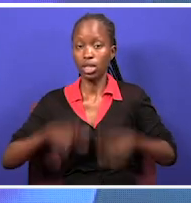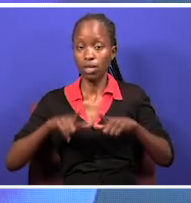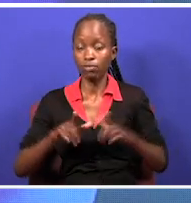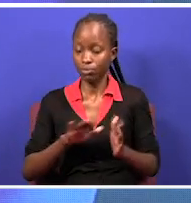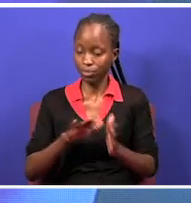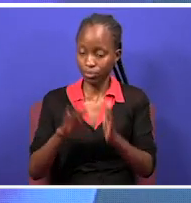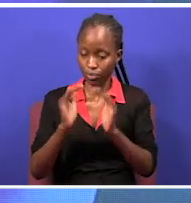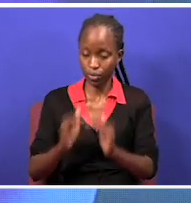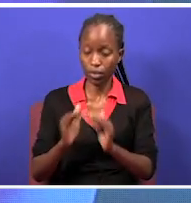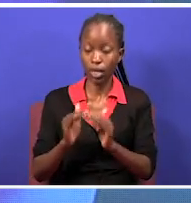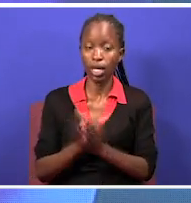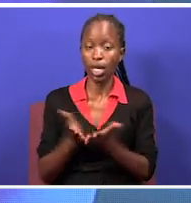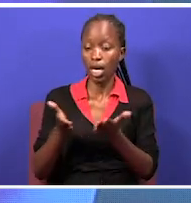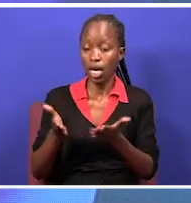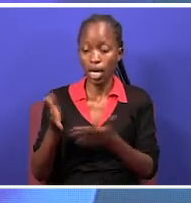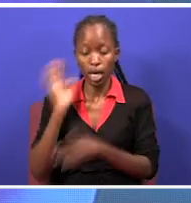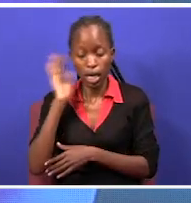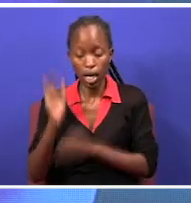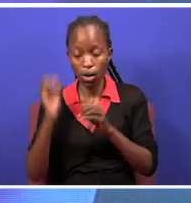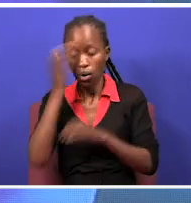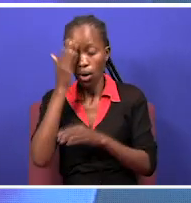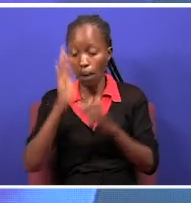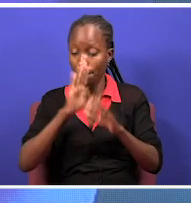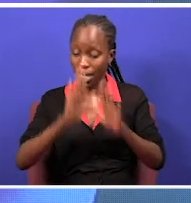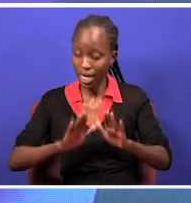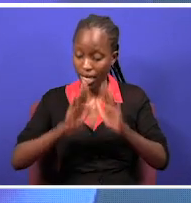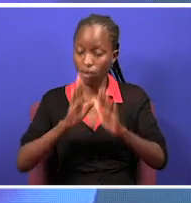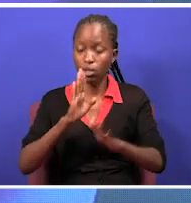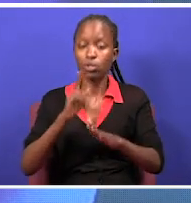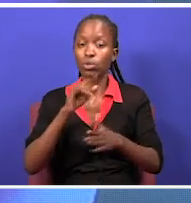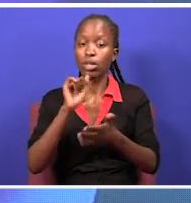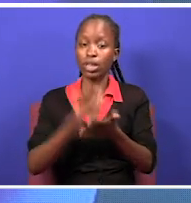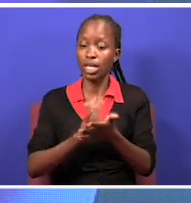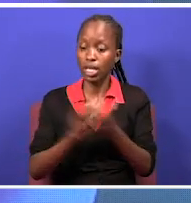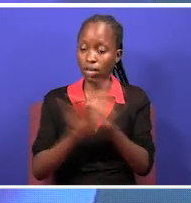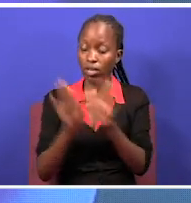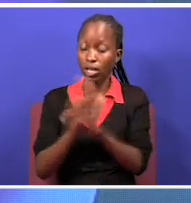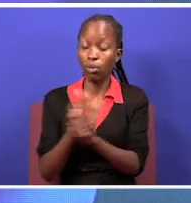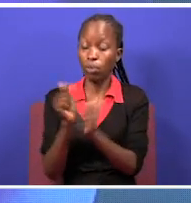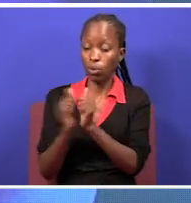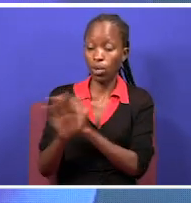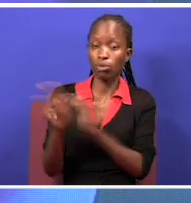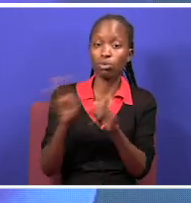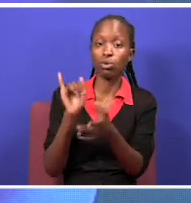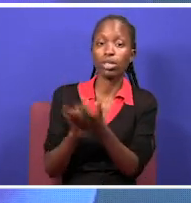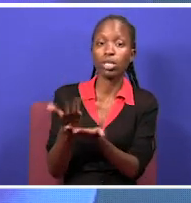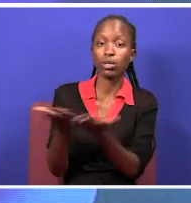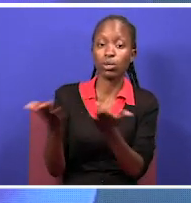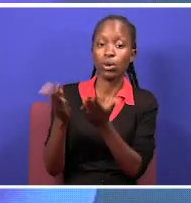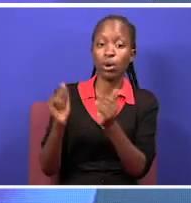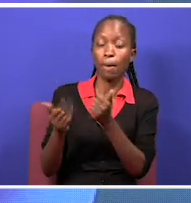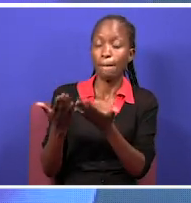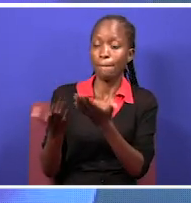3, "Hear, O Israel, and be careful, so that it may go well with you, and that you may